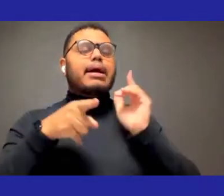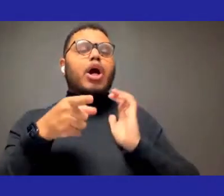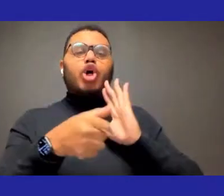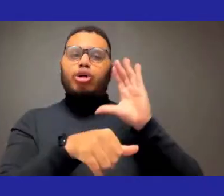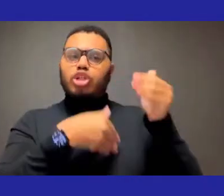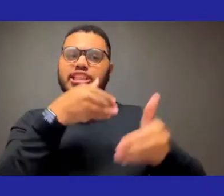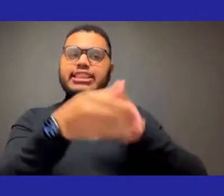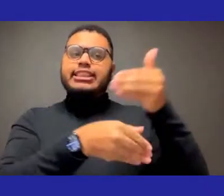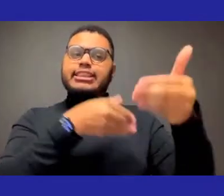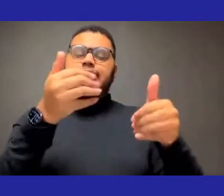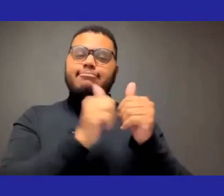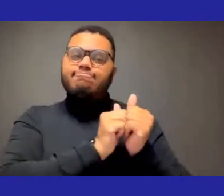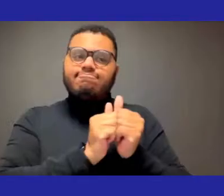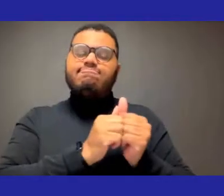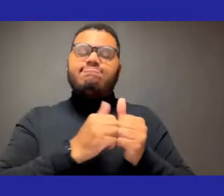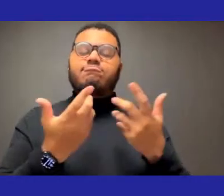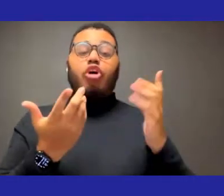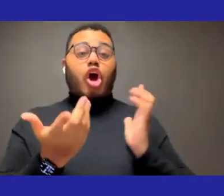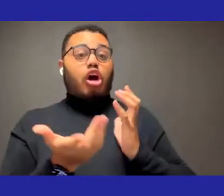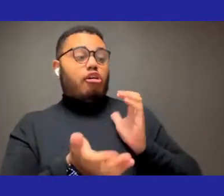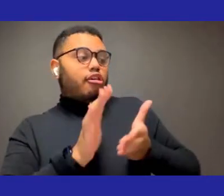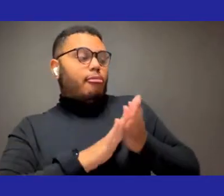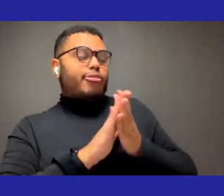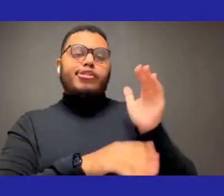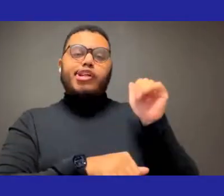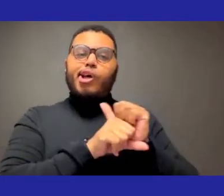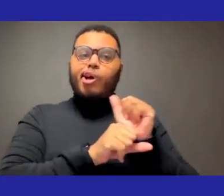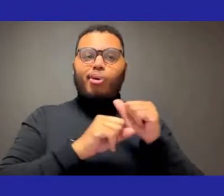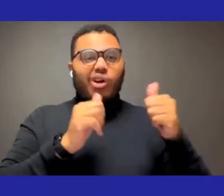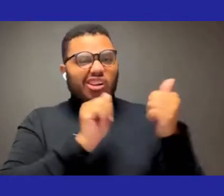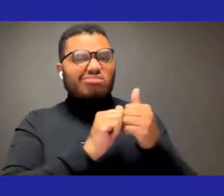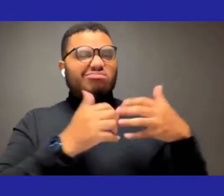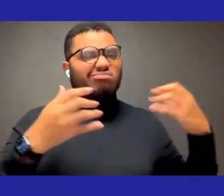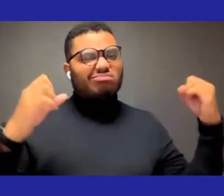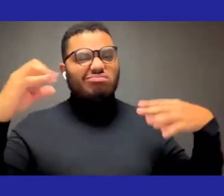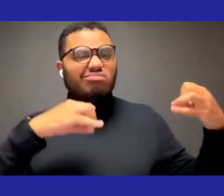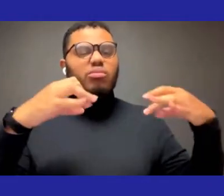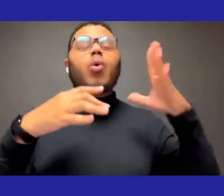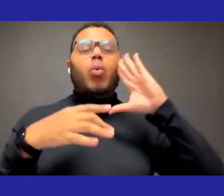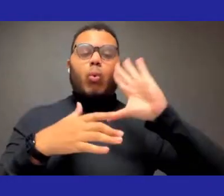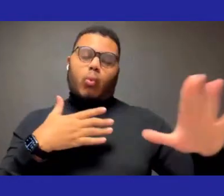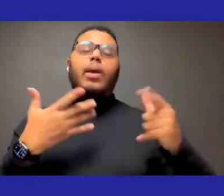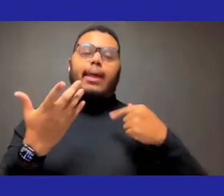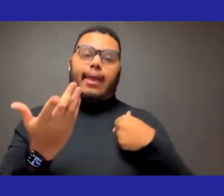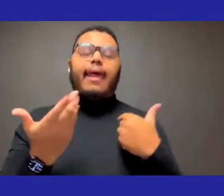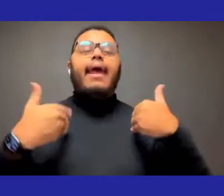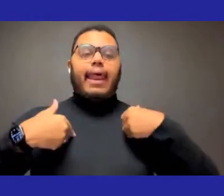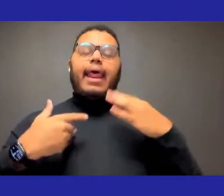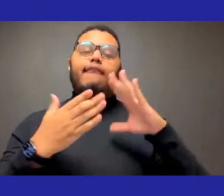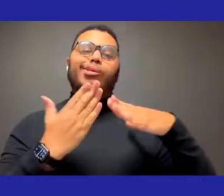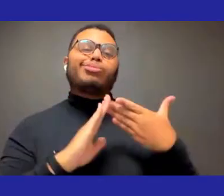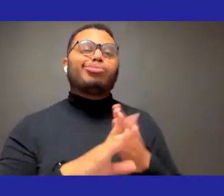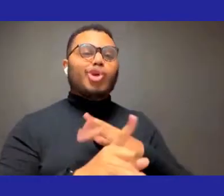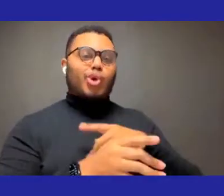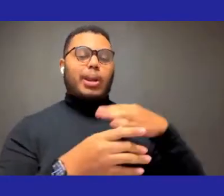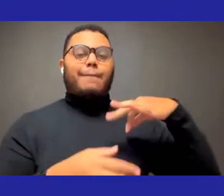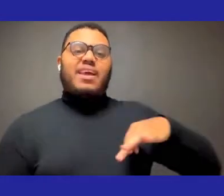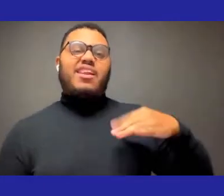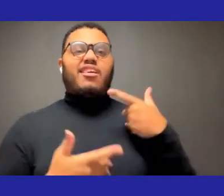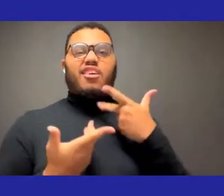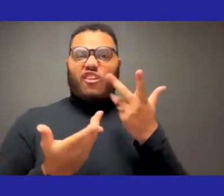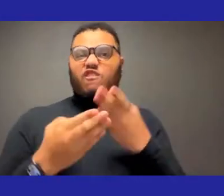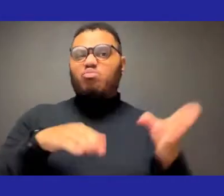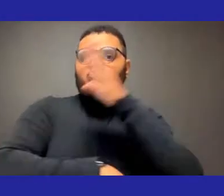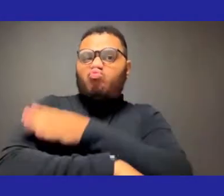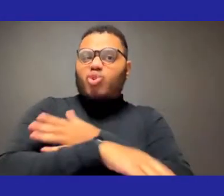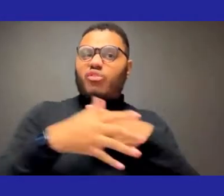that operational work that we're doing now will pay off with a community benefit of improved health. So thank you.